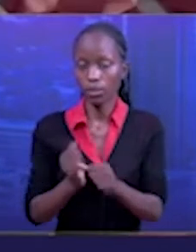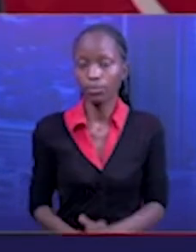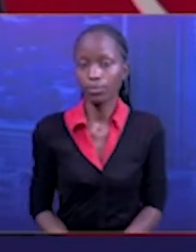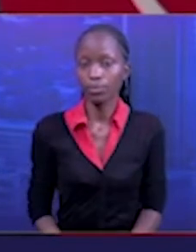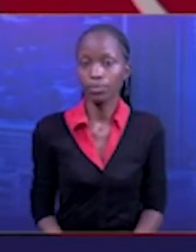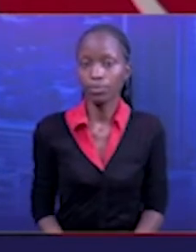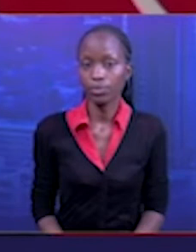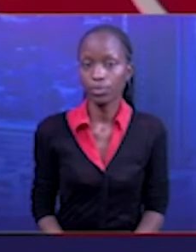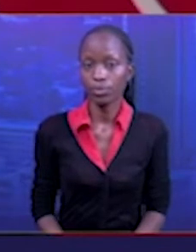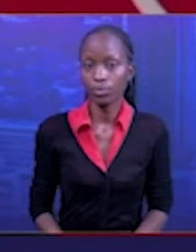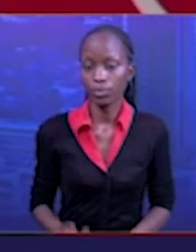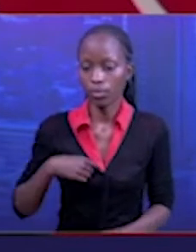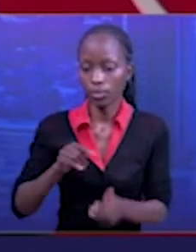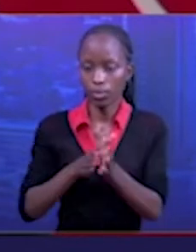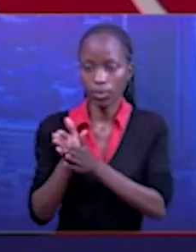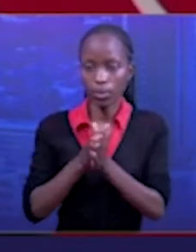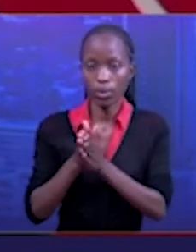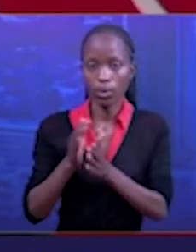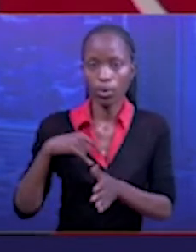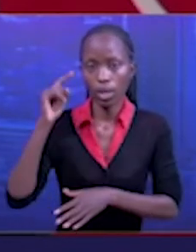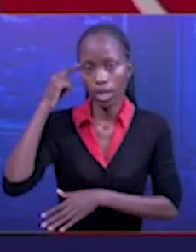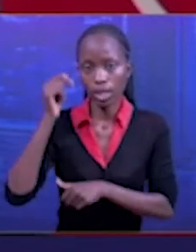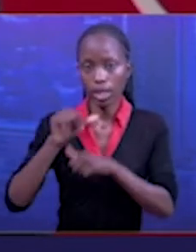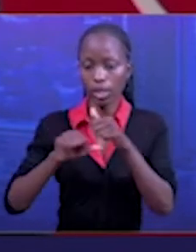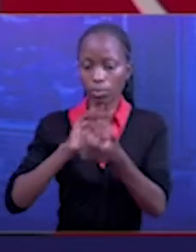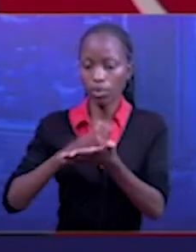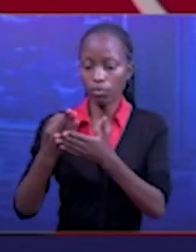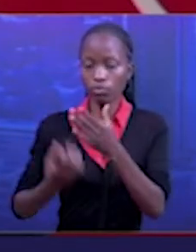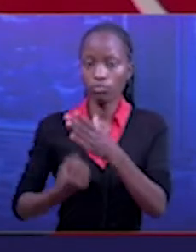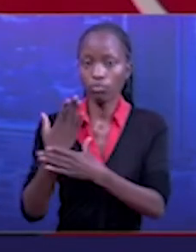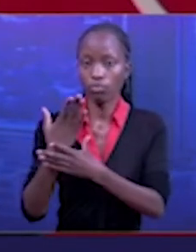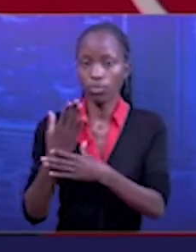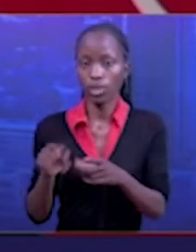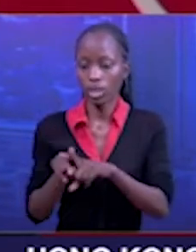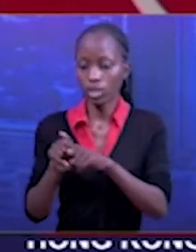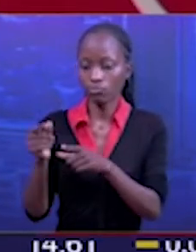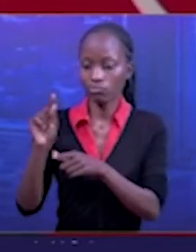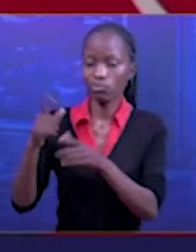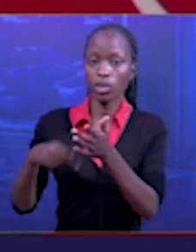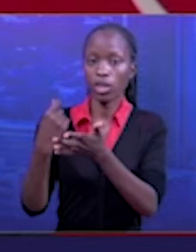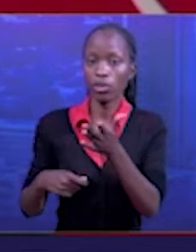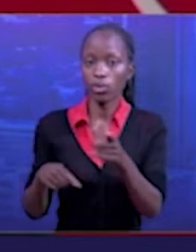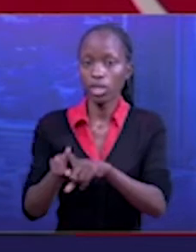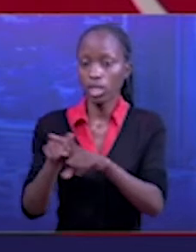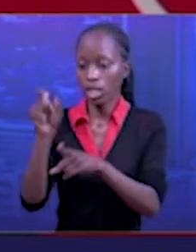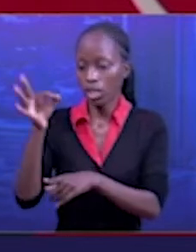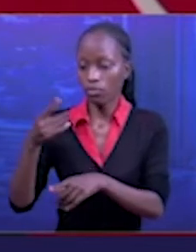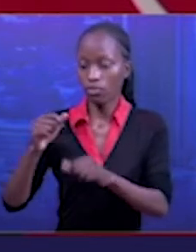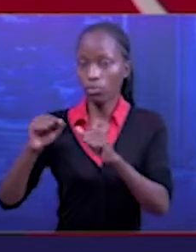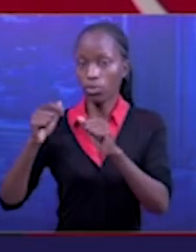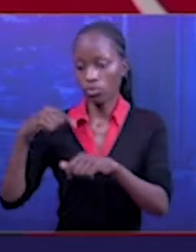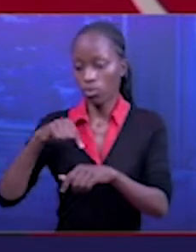I think looking forward, we're more thinking about funding the growth and increasing costs as long as we can afford it in the